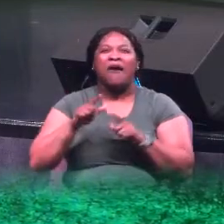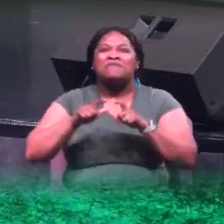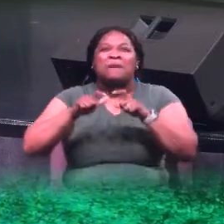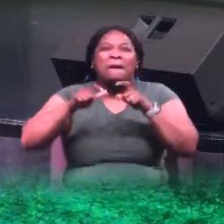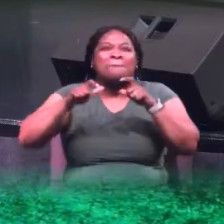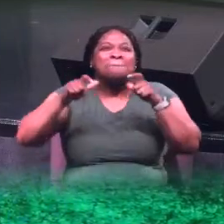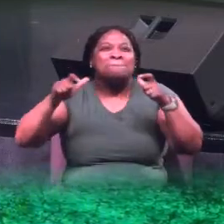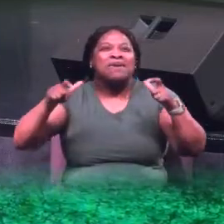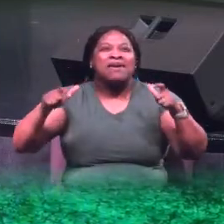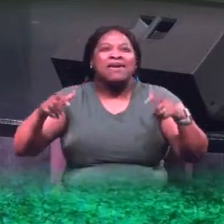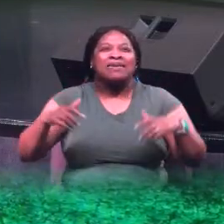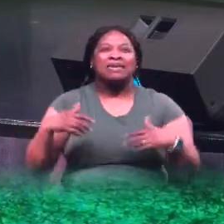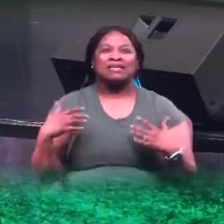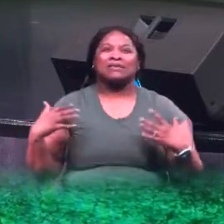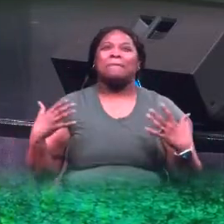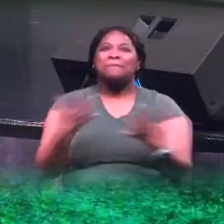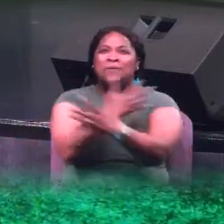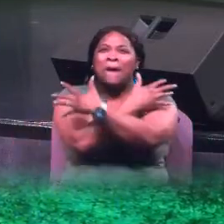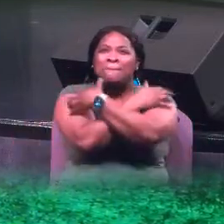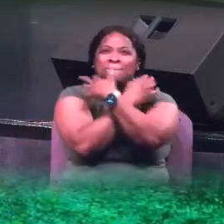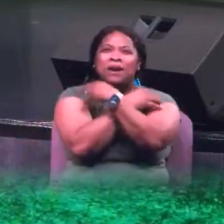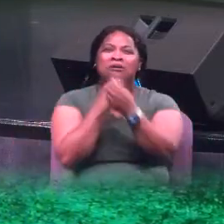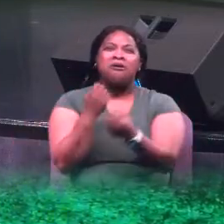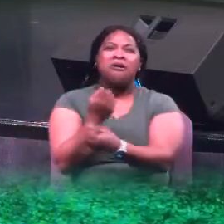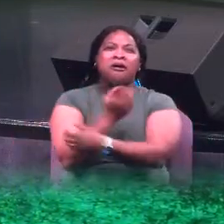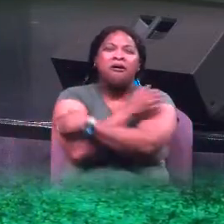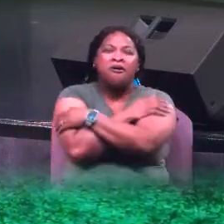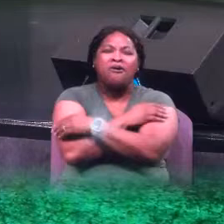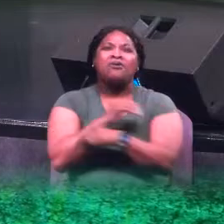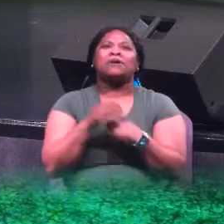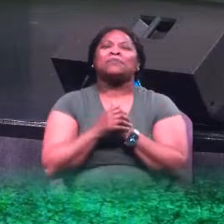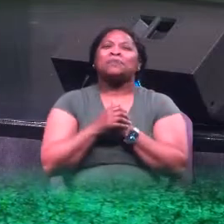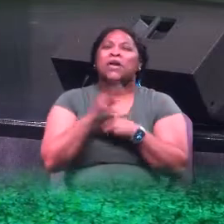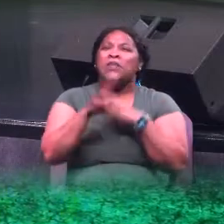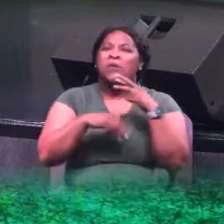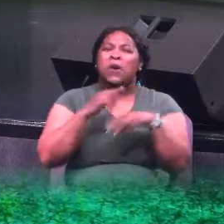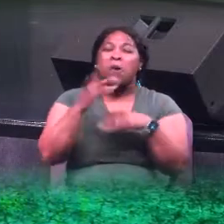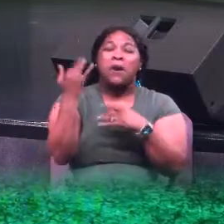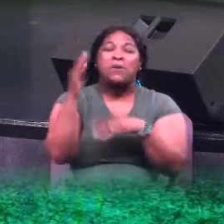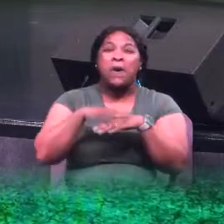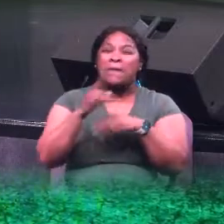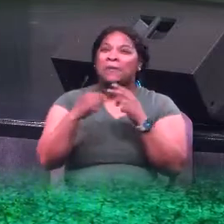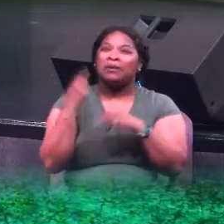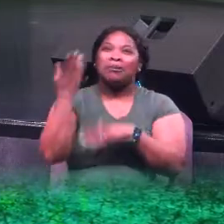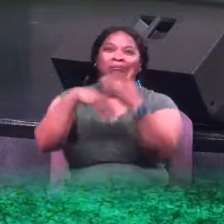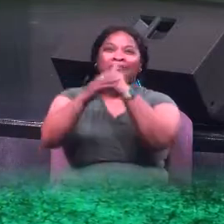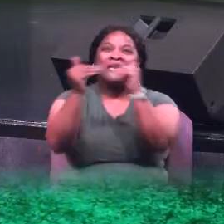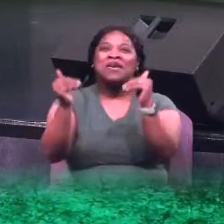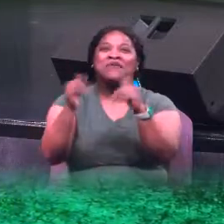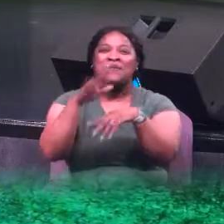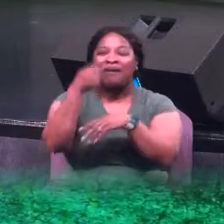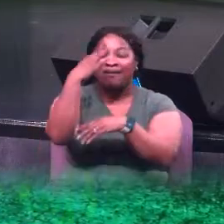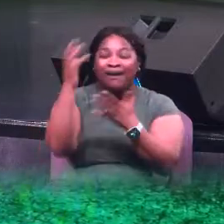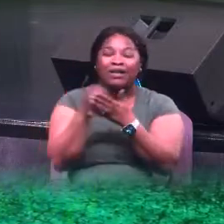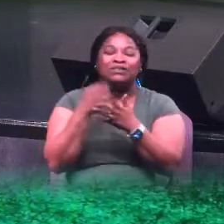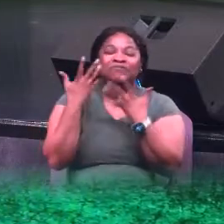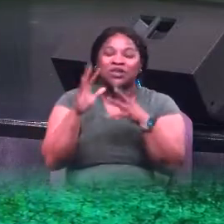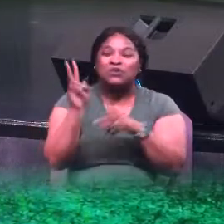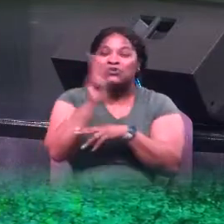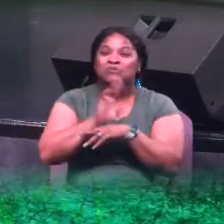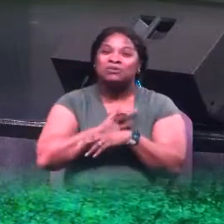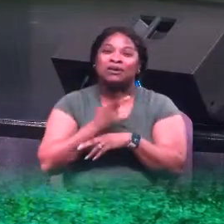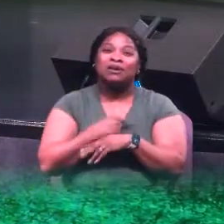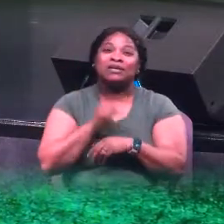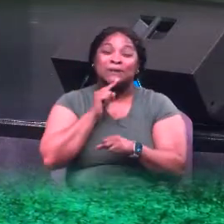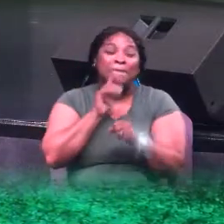biggest bear hug in the world waiting on me when I get to heaven. Because y'all, when God gets through using us, he